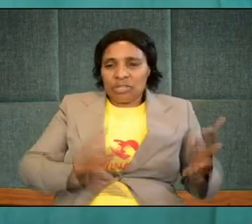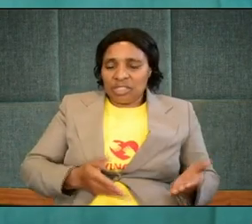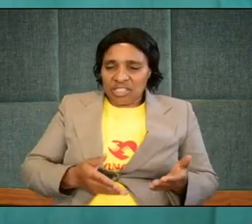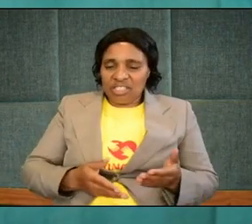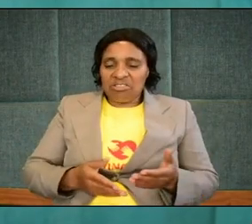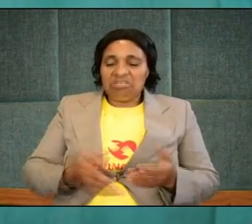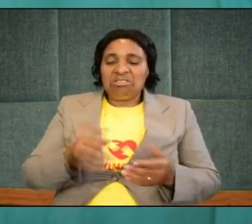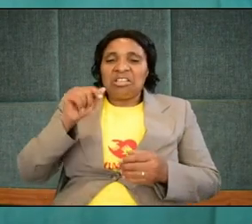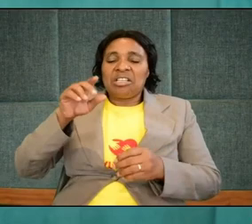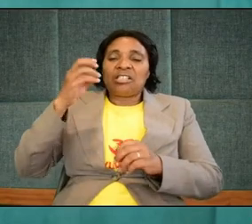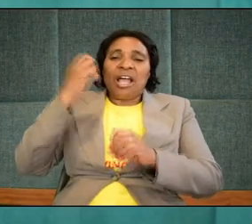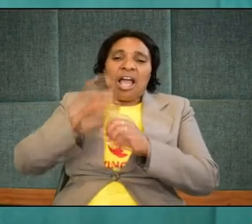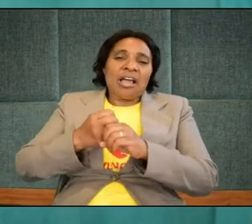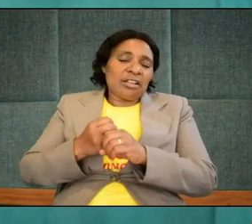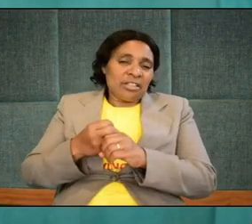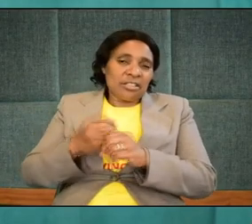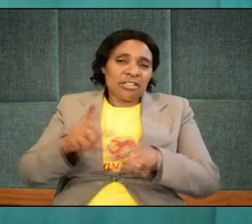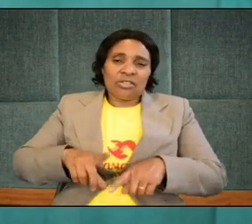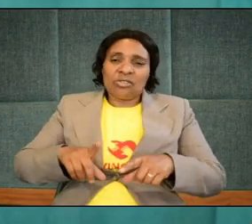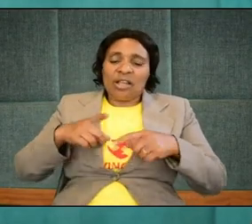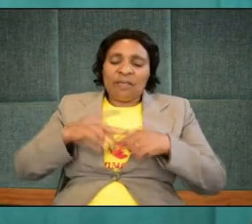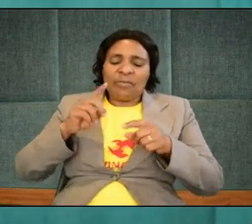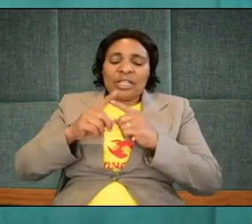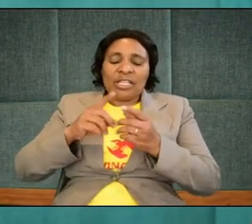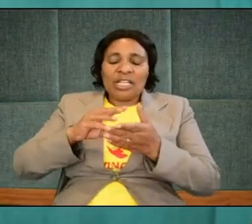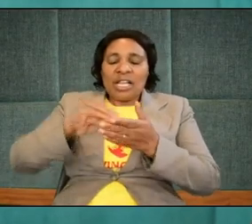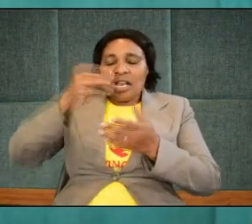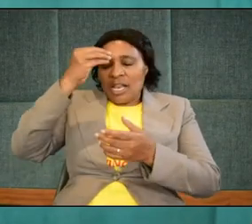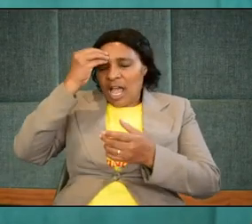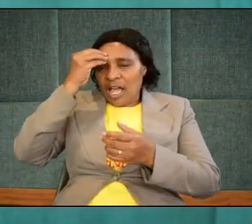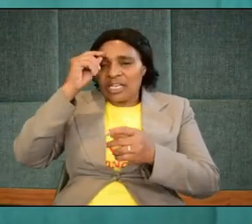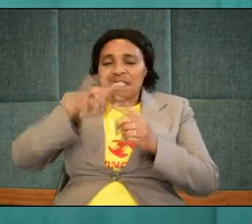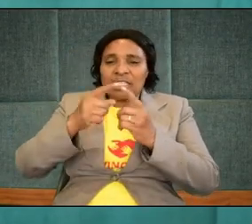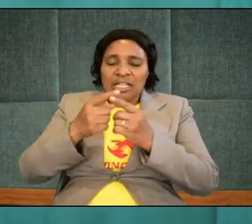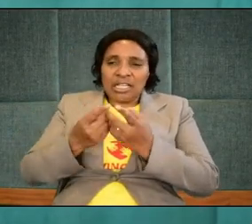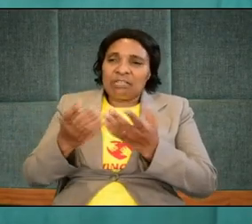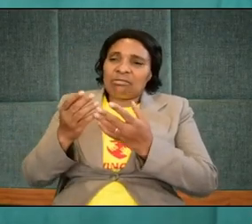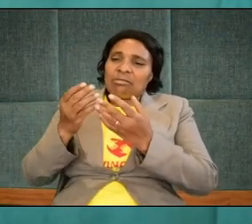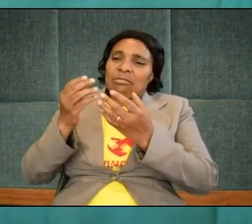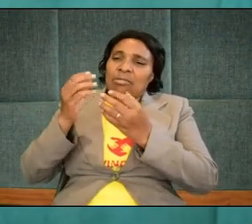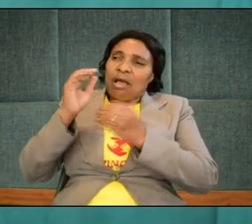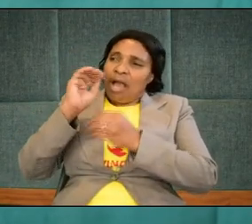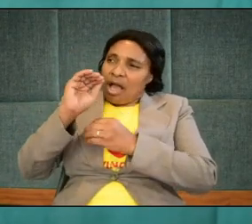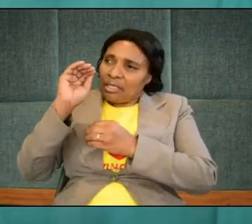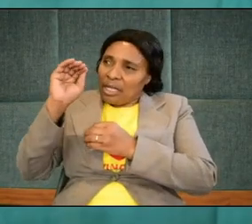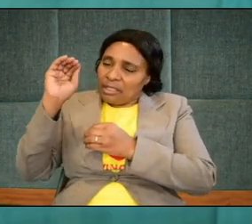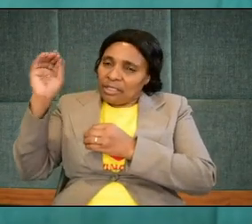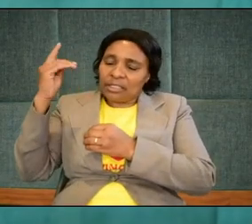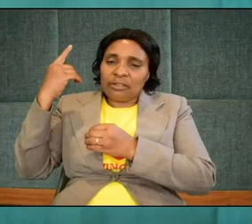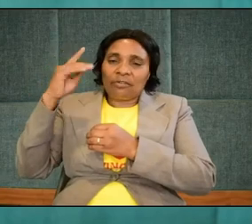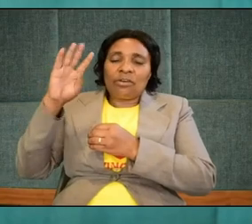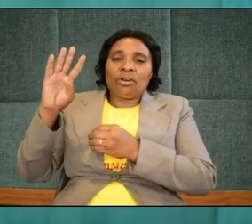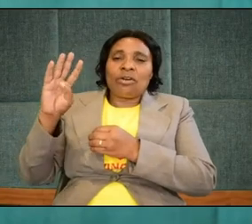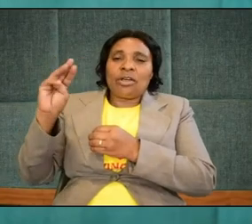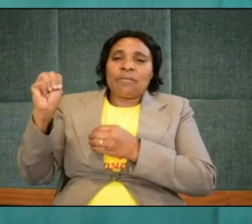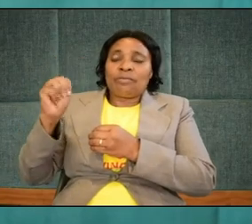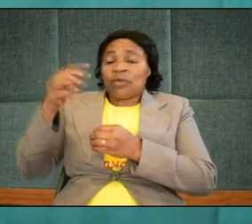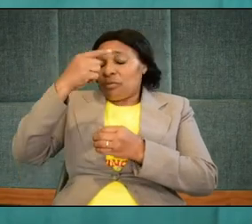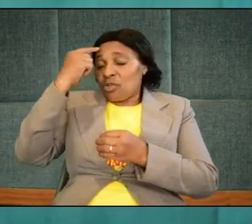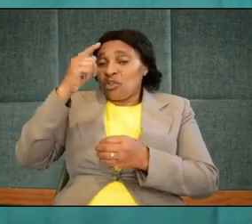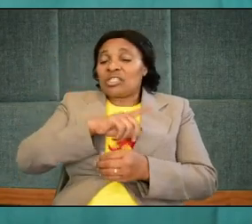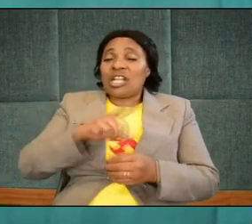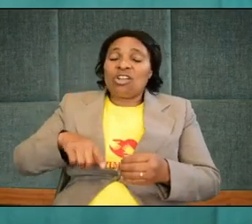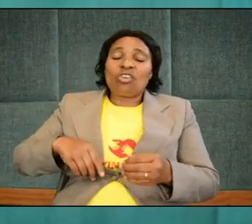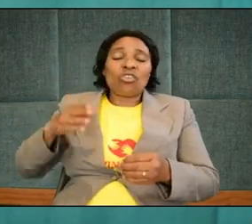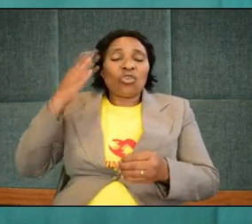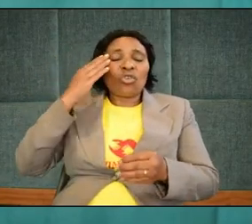he brings difficulties to our lives that we may learn to cast his cares upon him, for he cares for us. Because if the Lord knows every